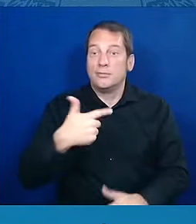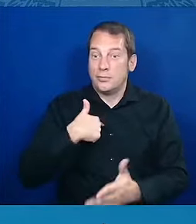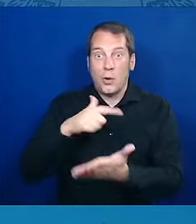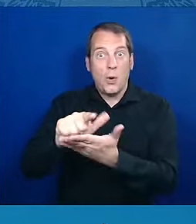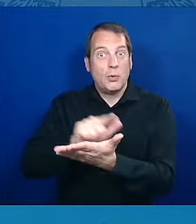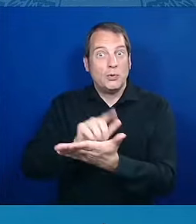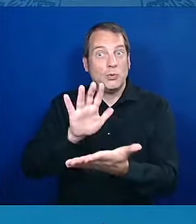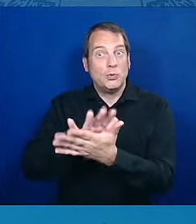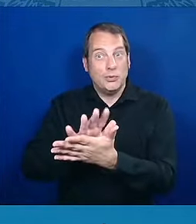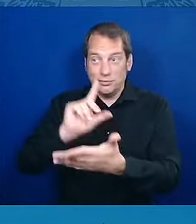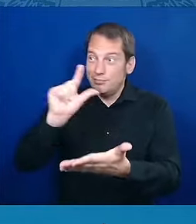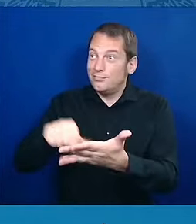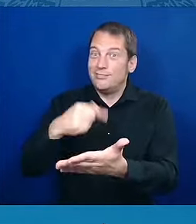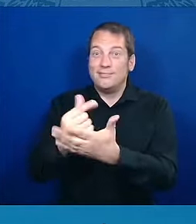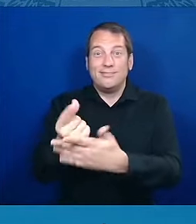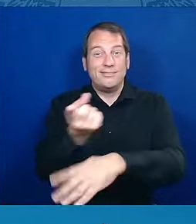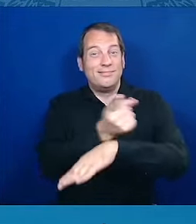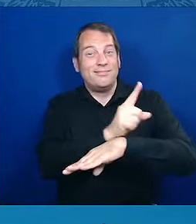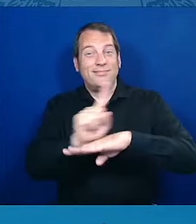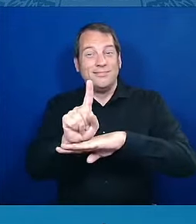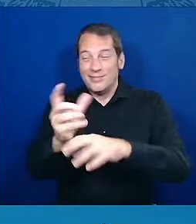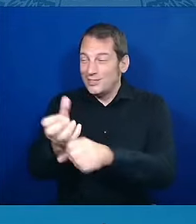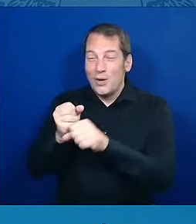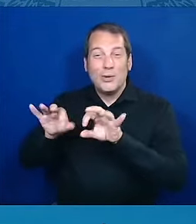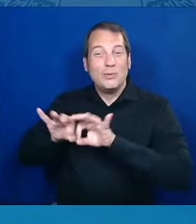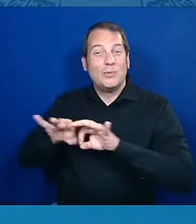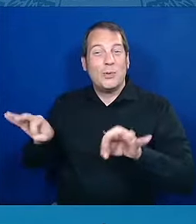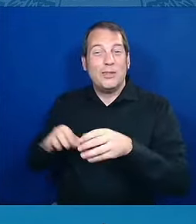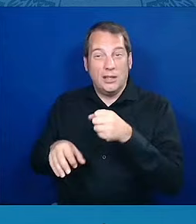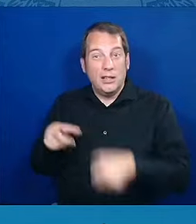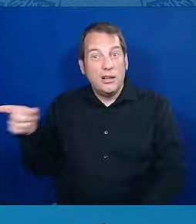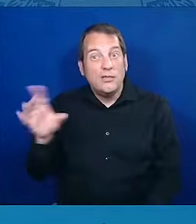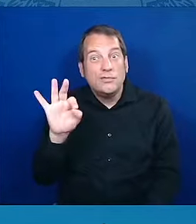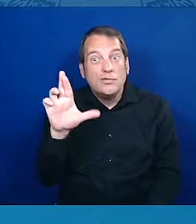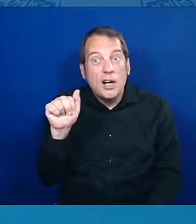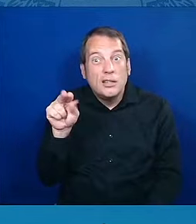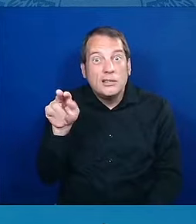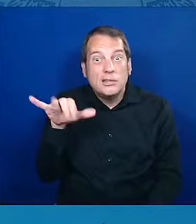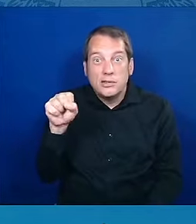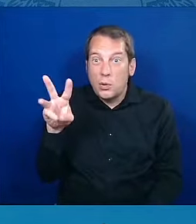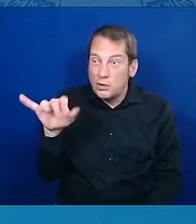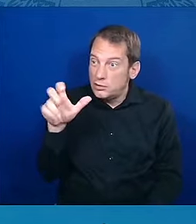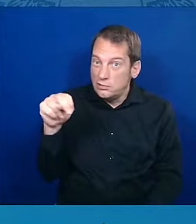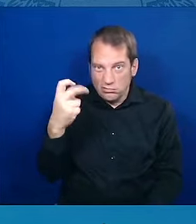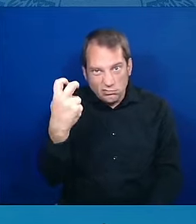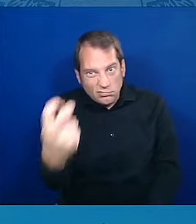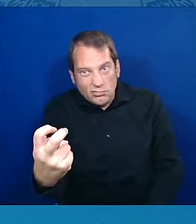the audience. Yeah. Yeah.